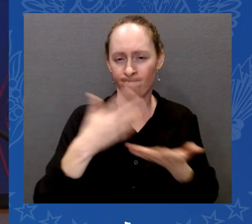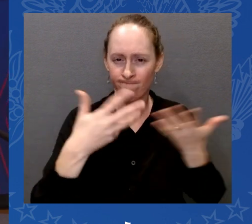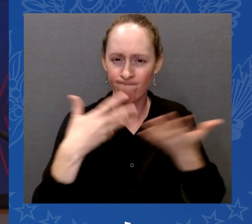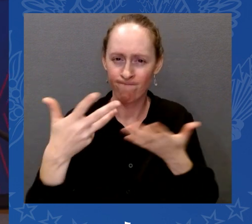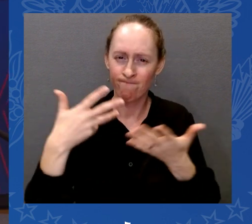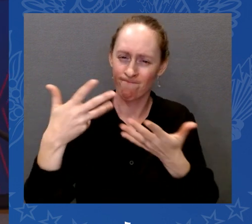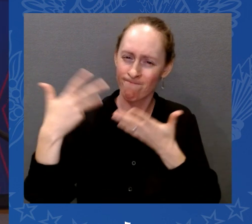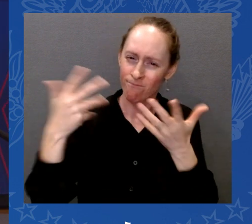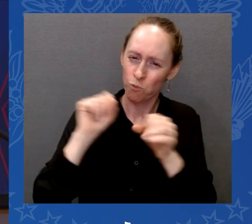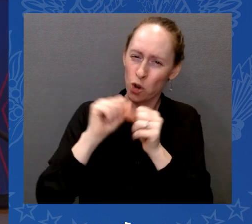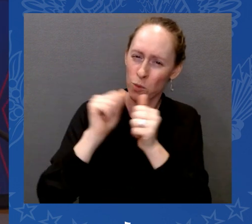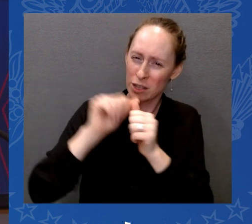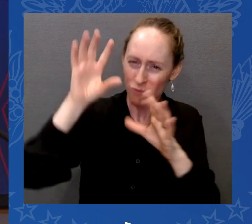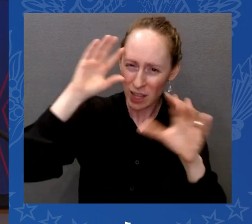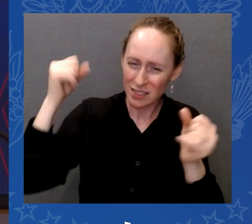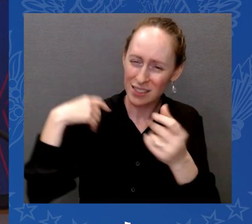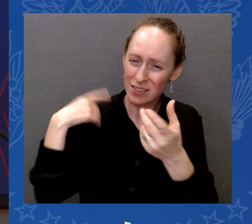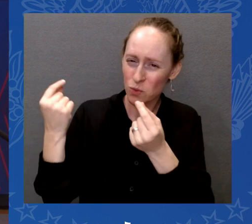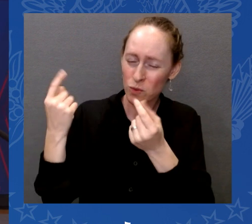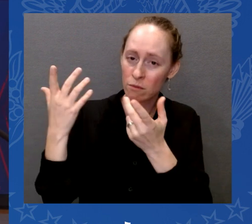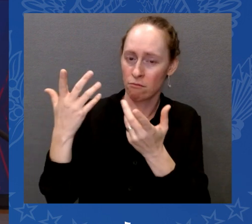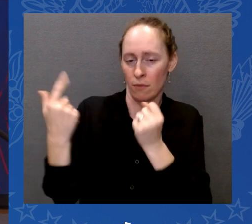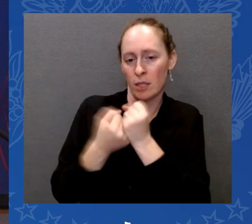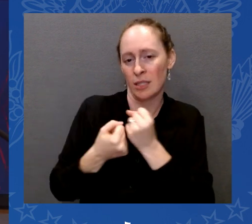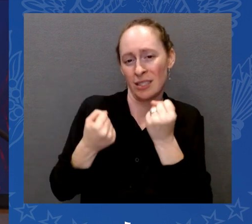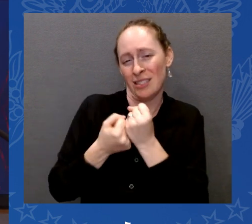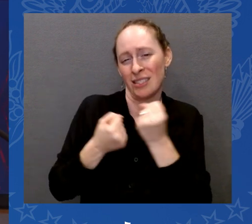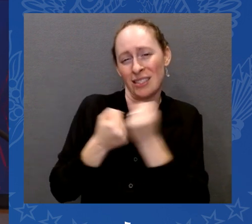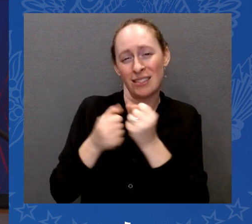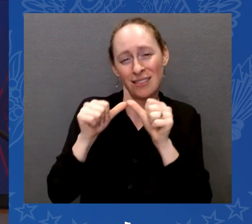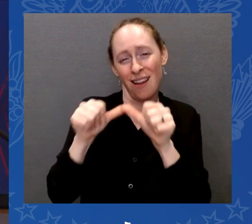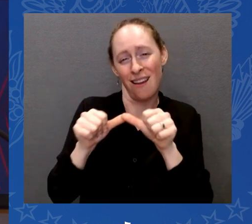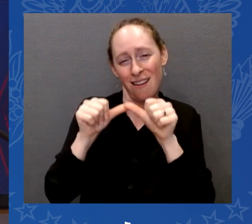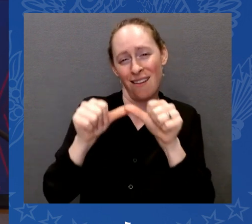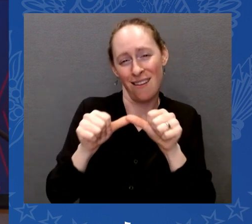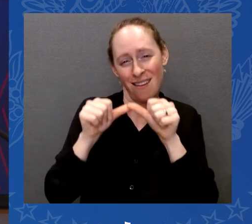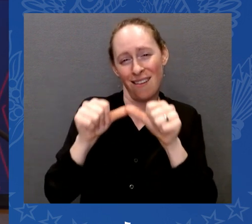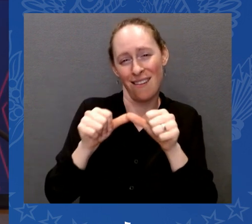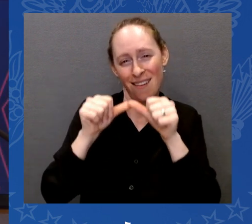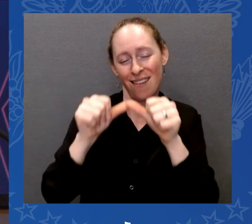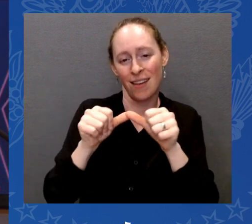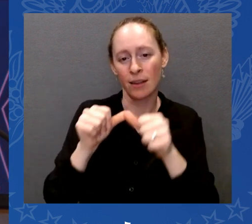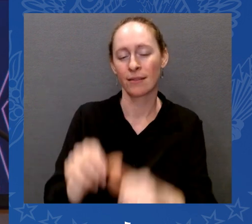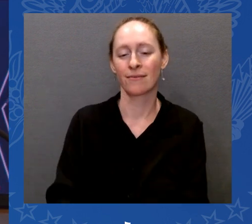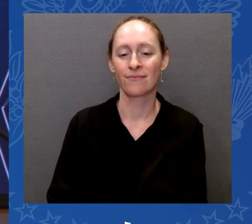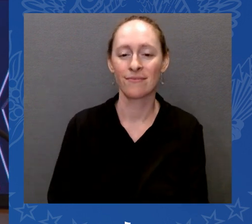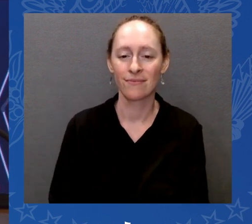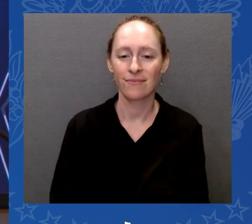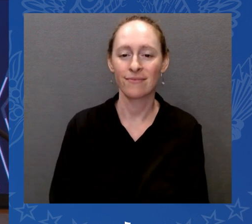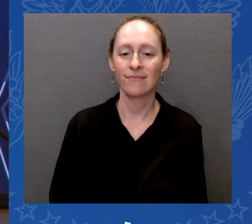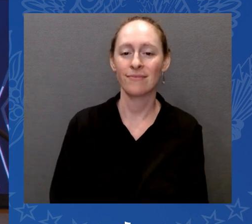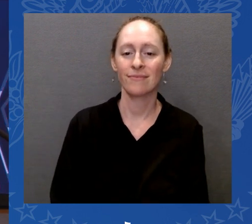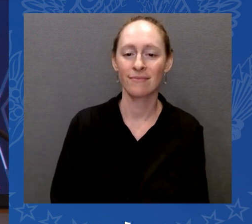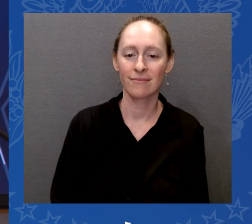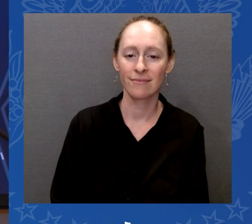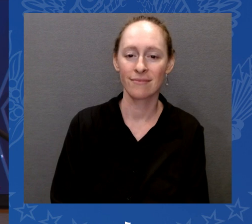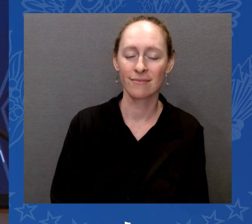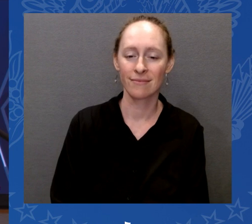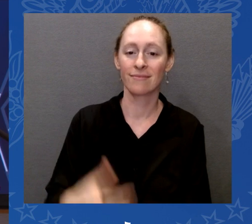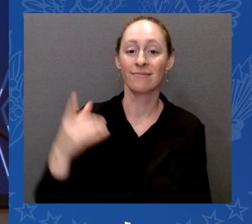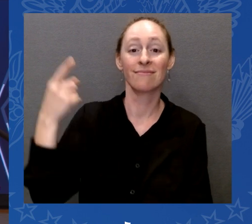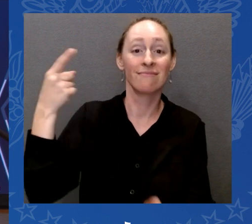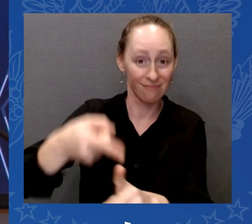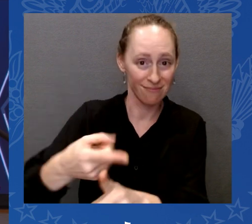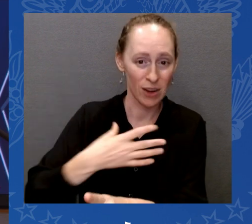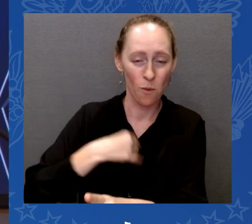juncture, and with White Pine as my guiding light, we got the bill passed, which brought us here today. And President